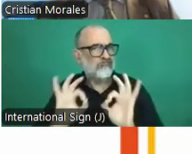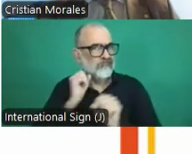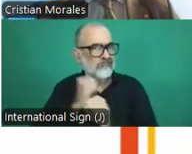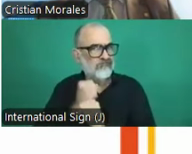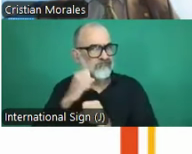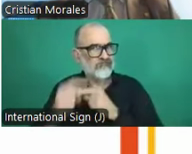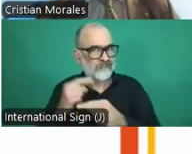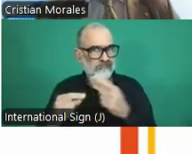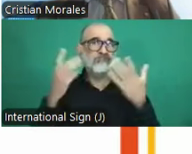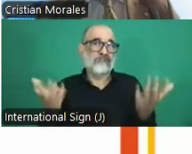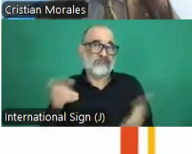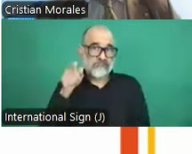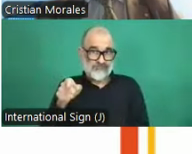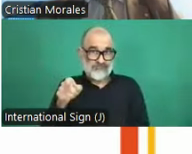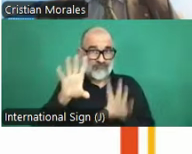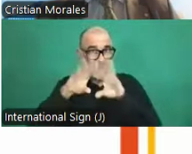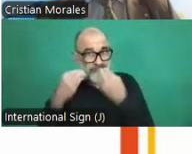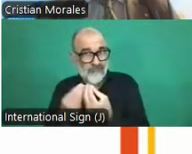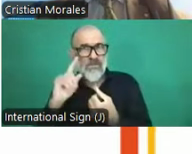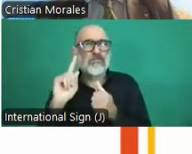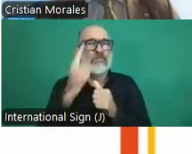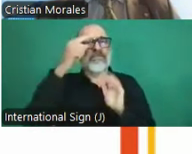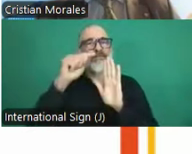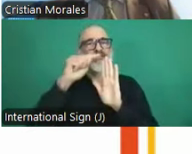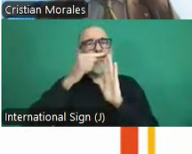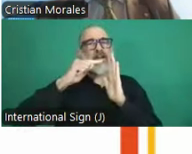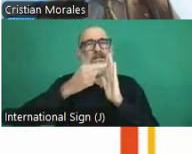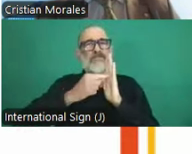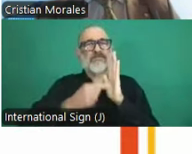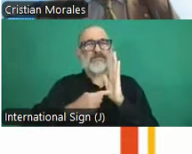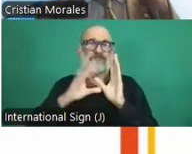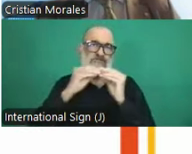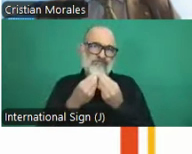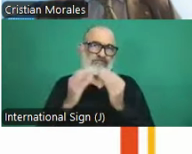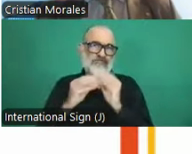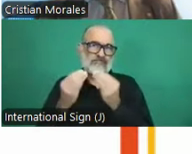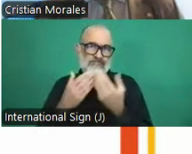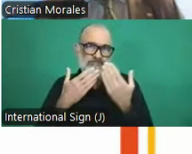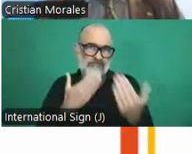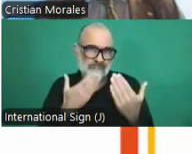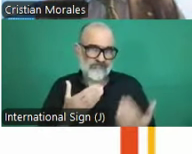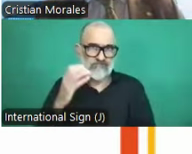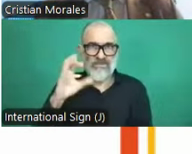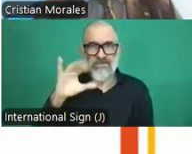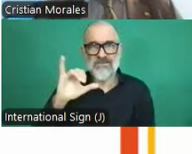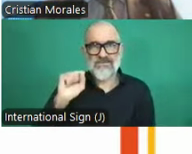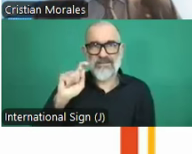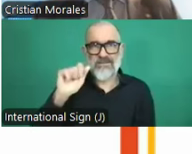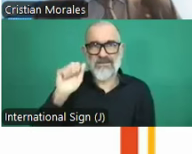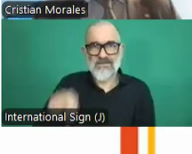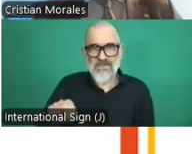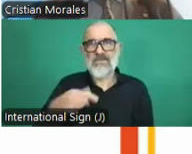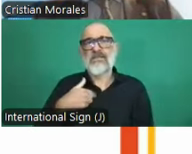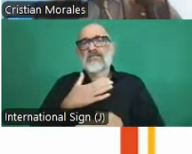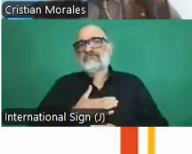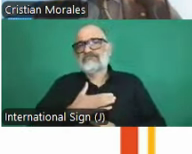conclusiones. the main Muchas gracias, conclusions. Thank Cristian, you very much, y la verdad ha Christian. sido un placer. And the truth is that this has been a pleasure. Thank you very much